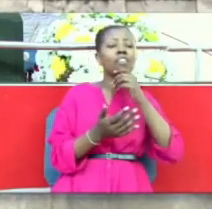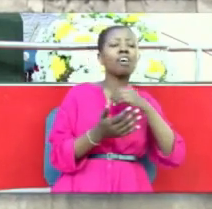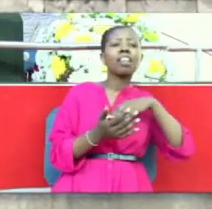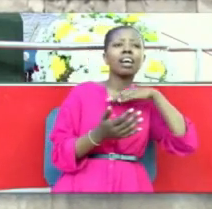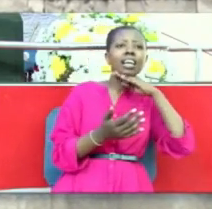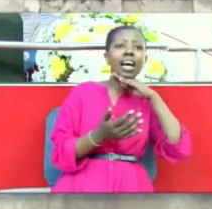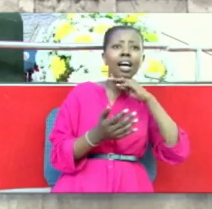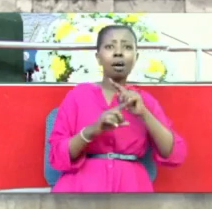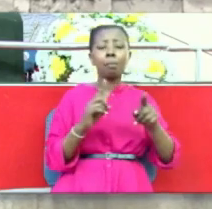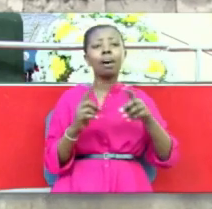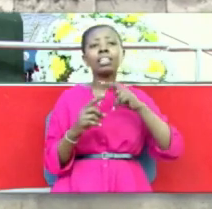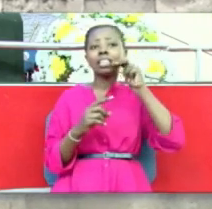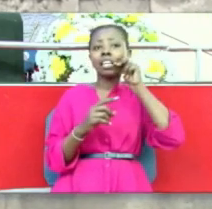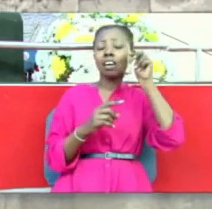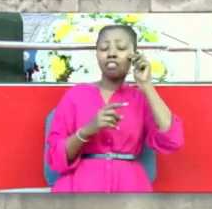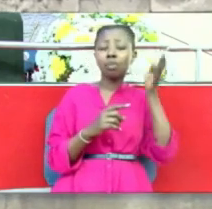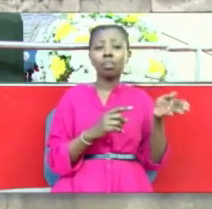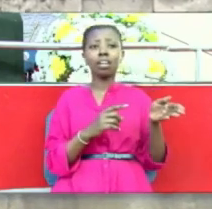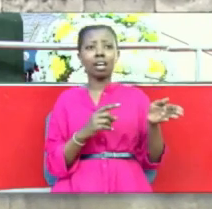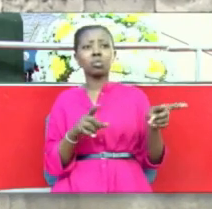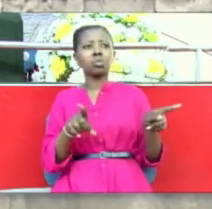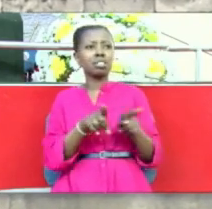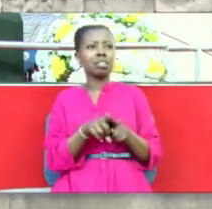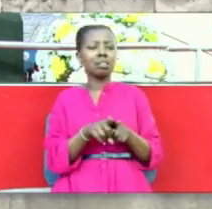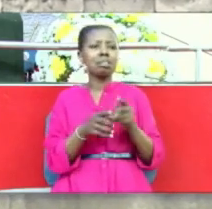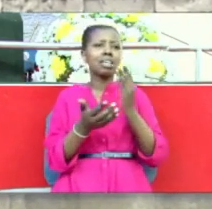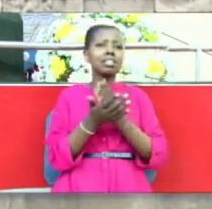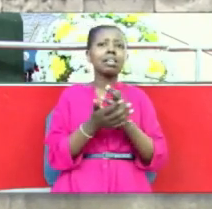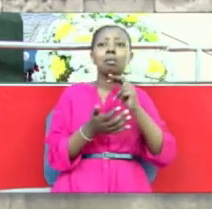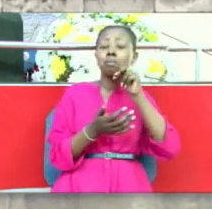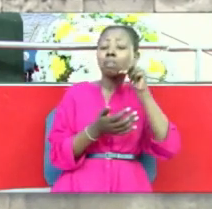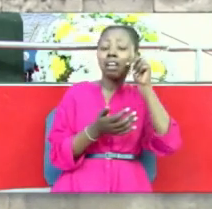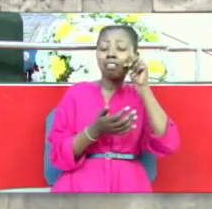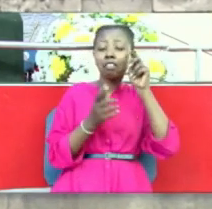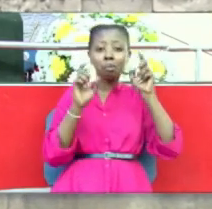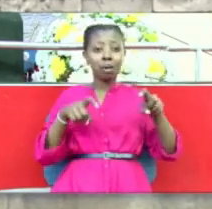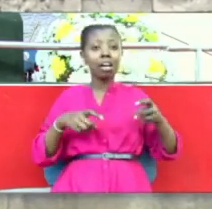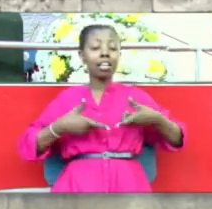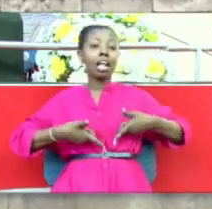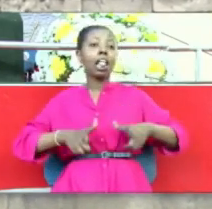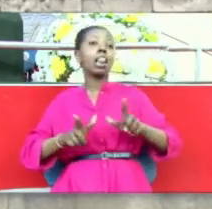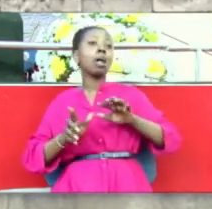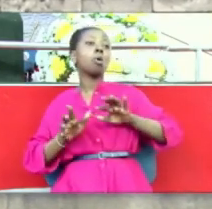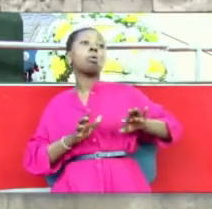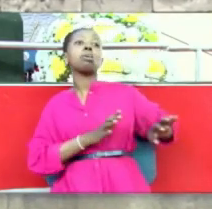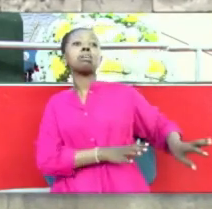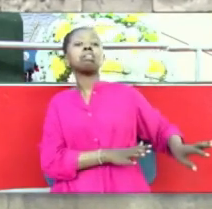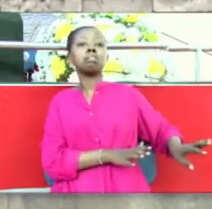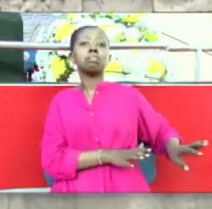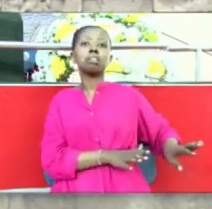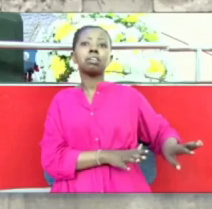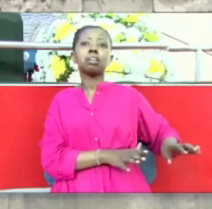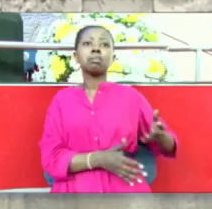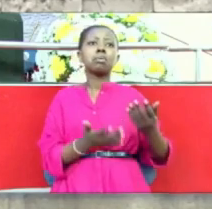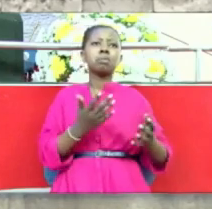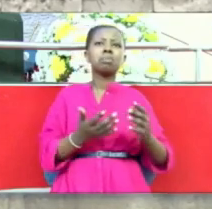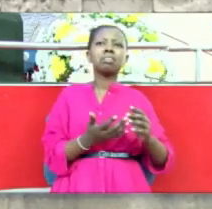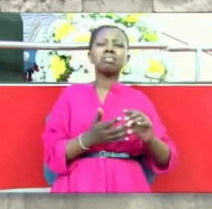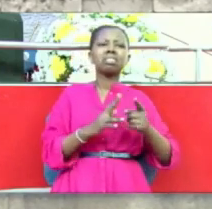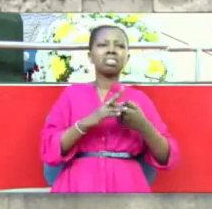Some of those two nephews, you need also to let them go. Ka nephew kameanza kufura na kuringa